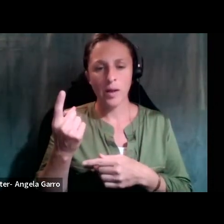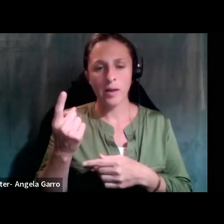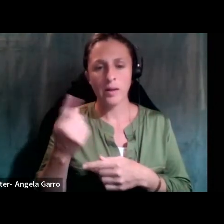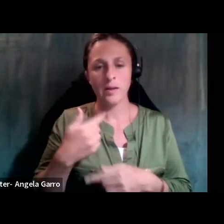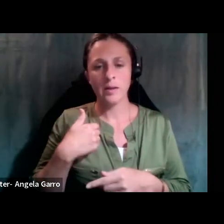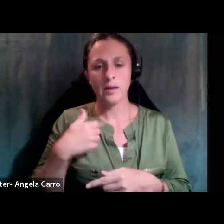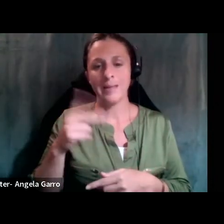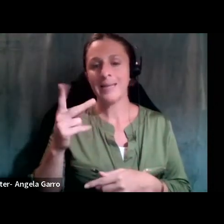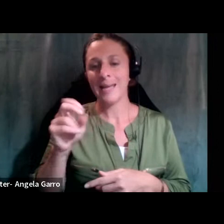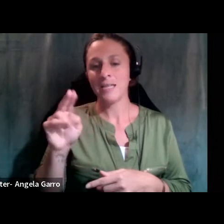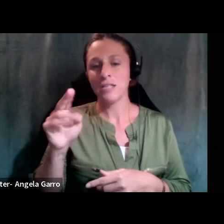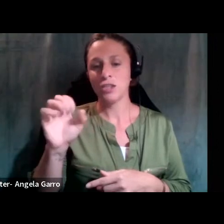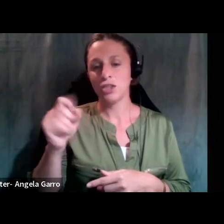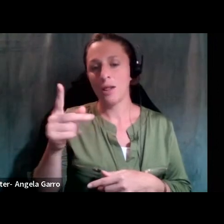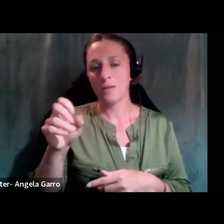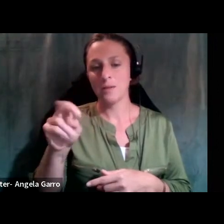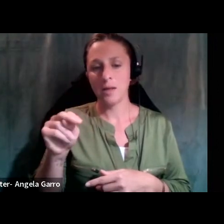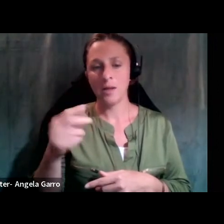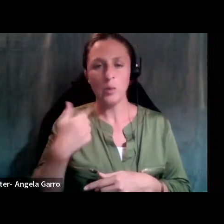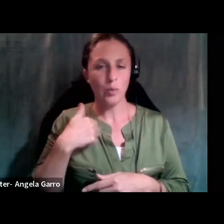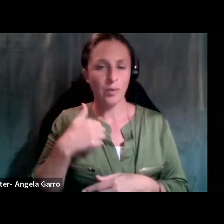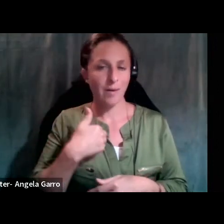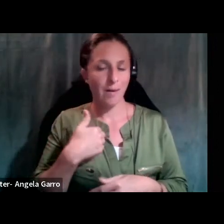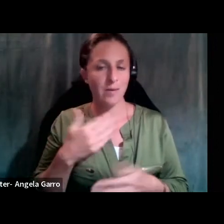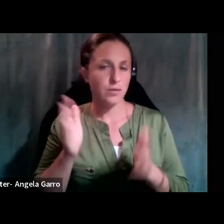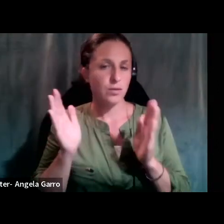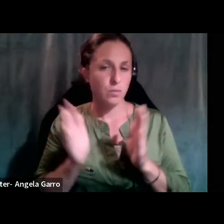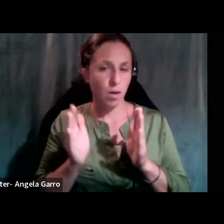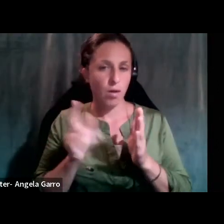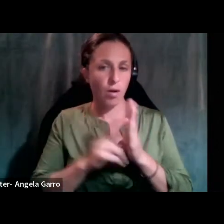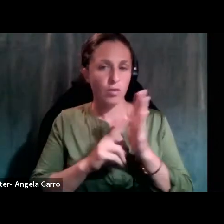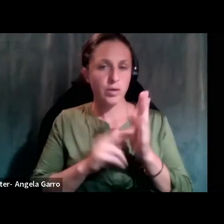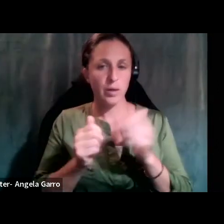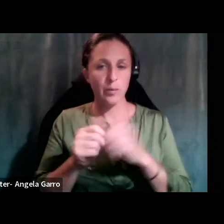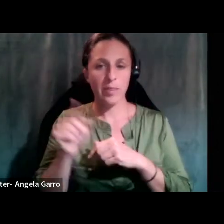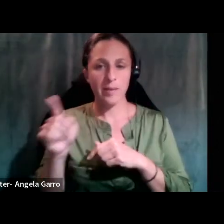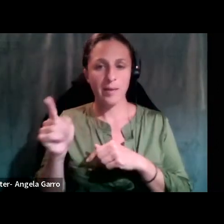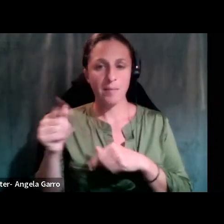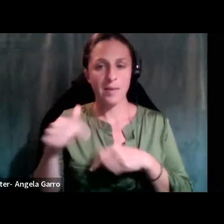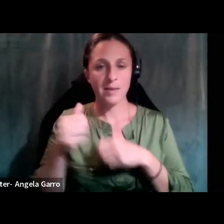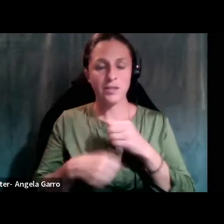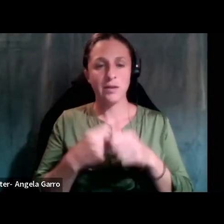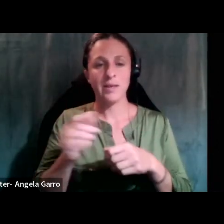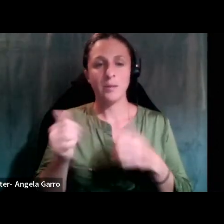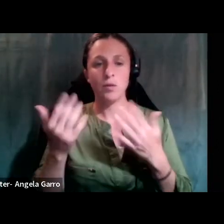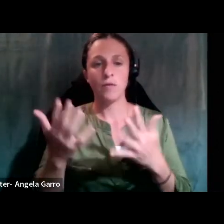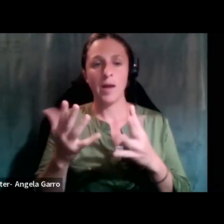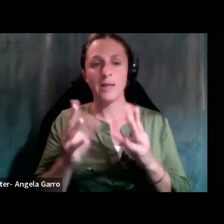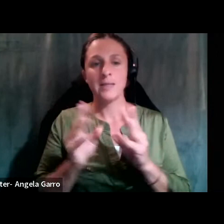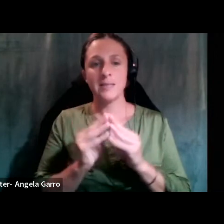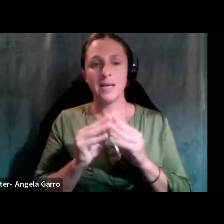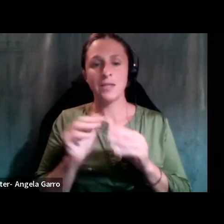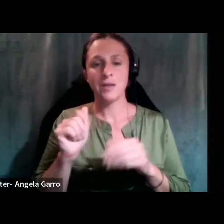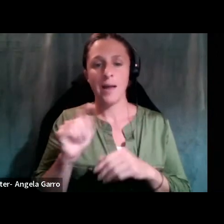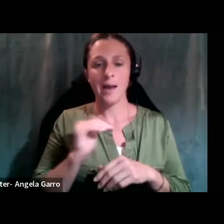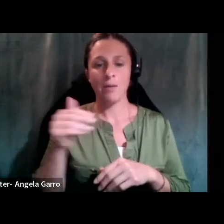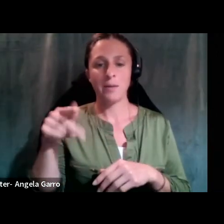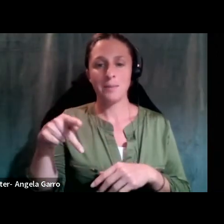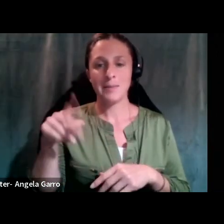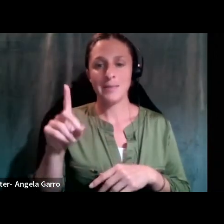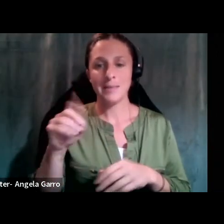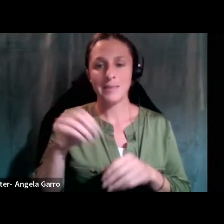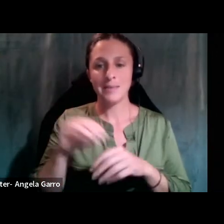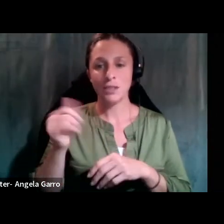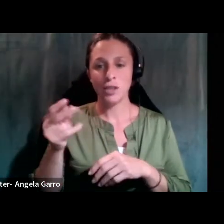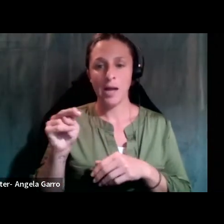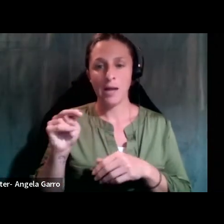had a small contract with him this year. So he provided a session at our PD in January, and then he